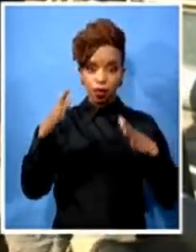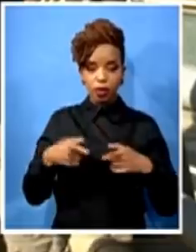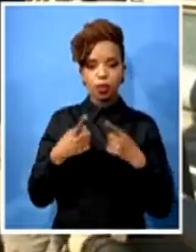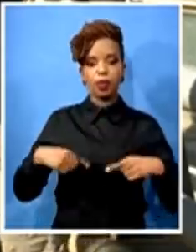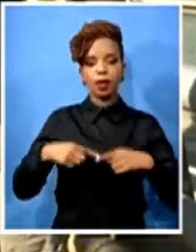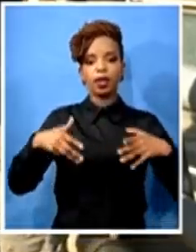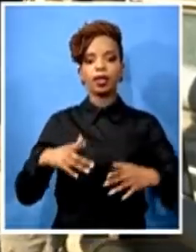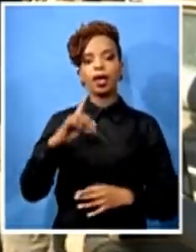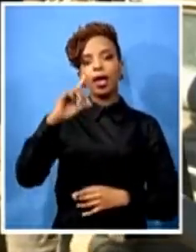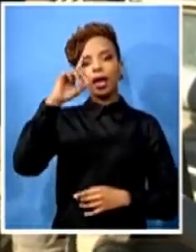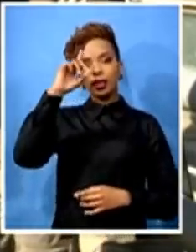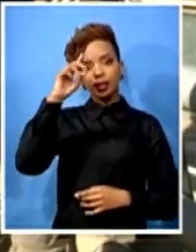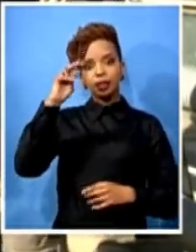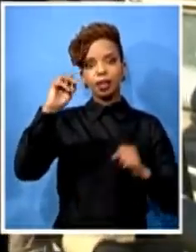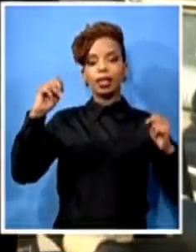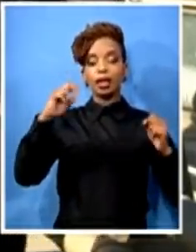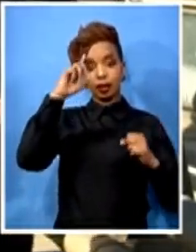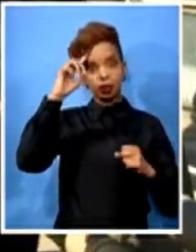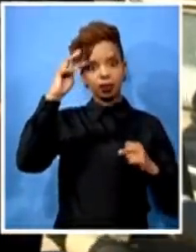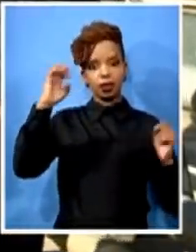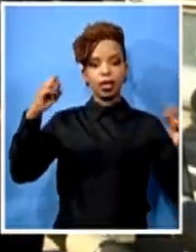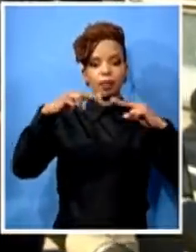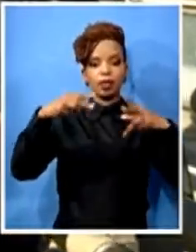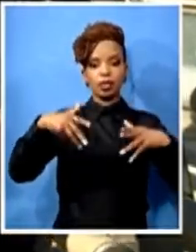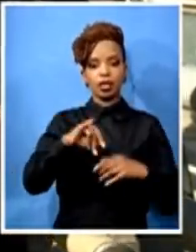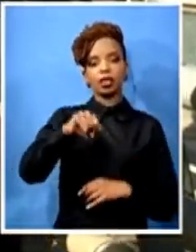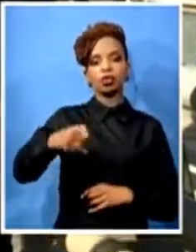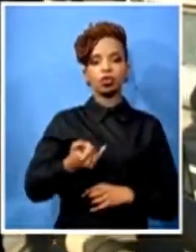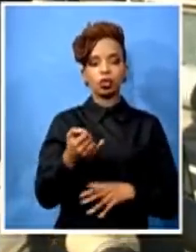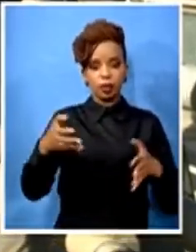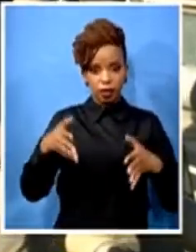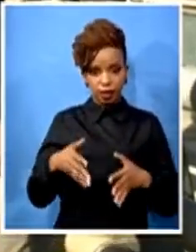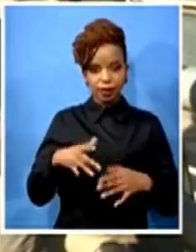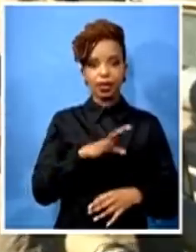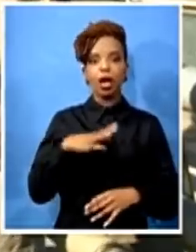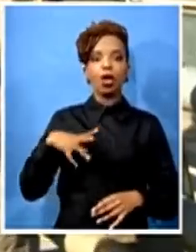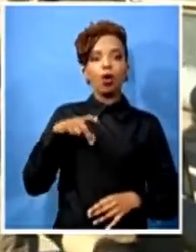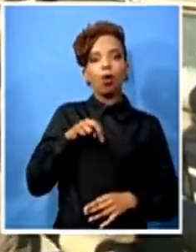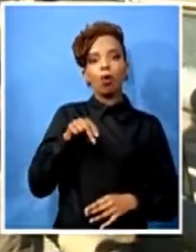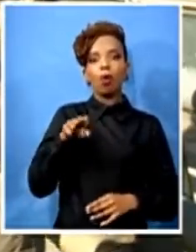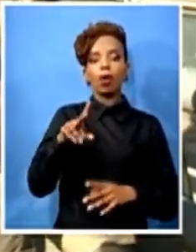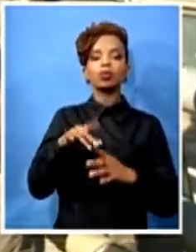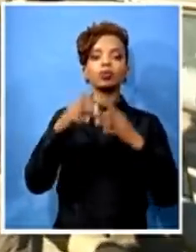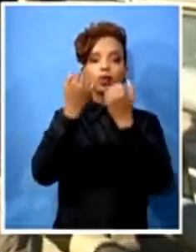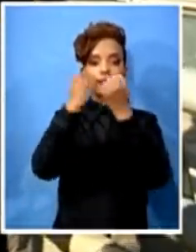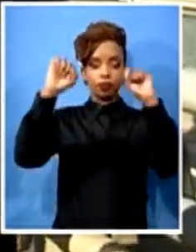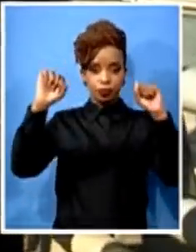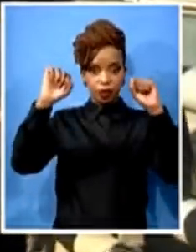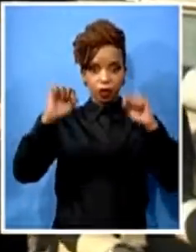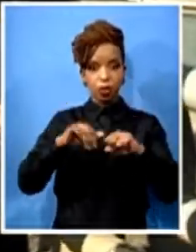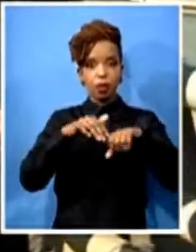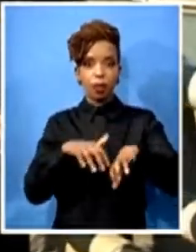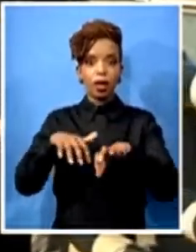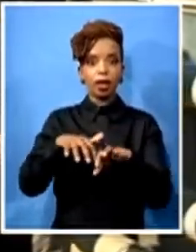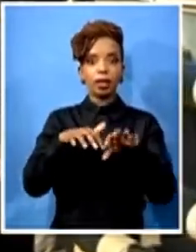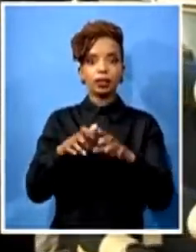is for the Long Walk to Freedom March led by members of the hashtag Zimbabwean Lives Matter movement. And this is quite